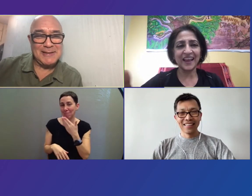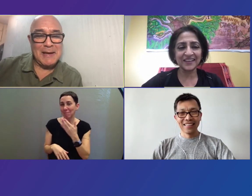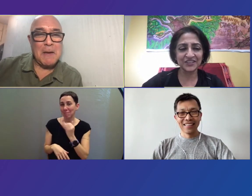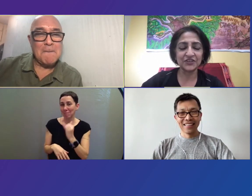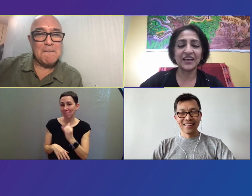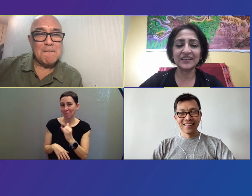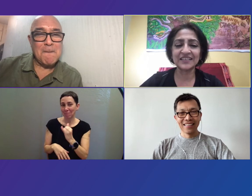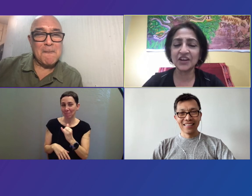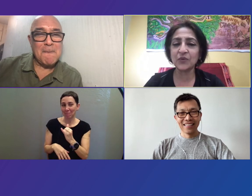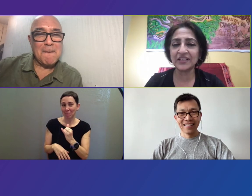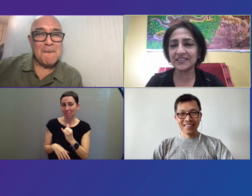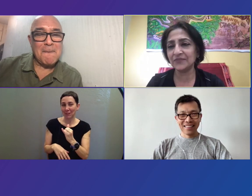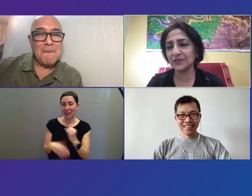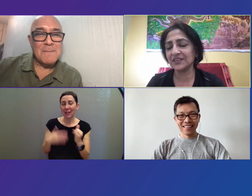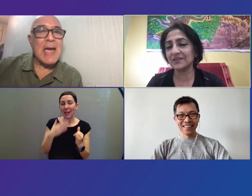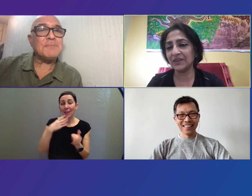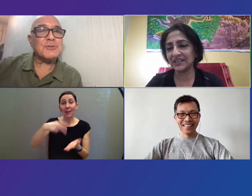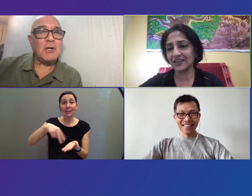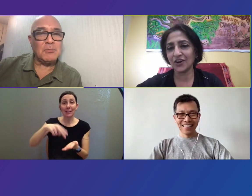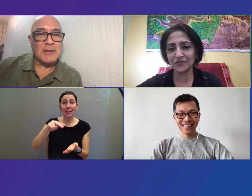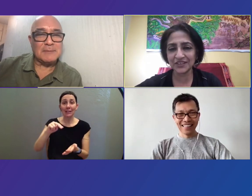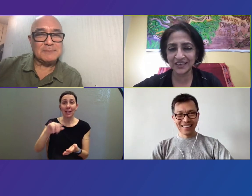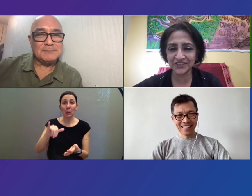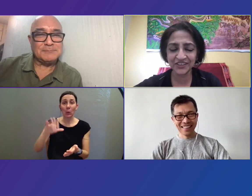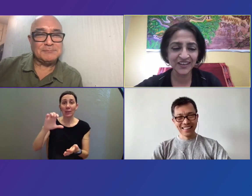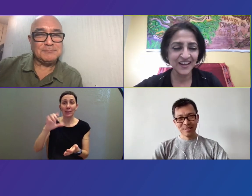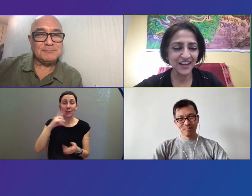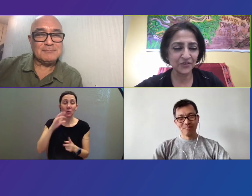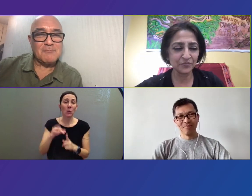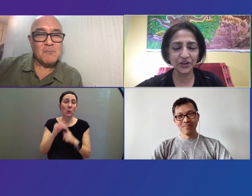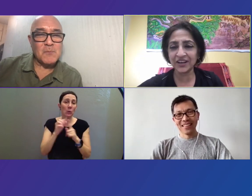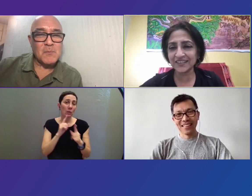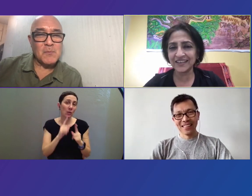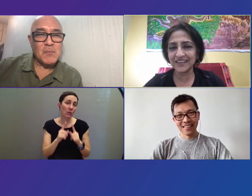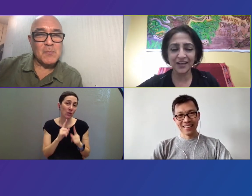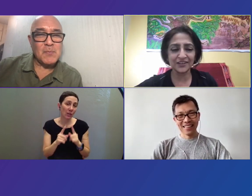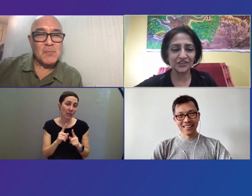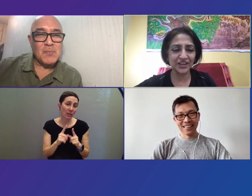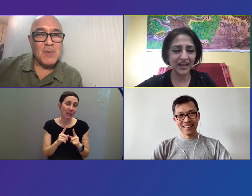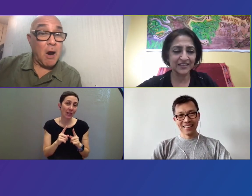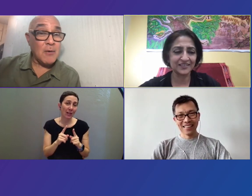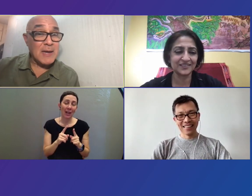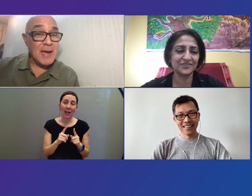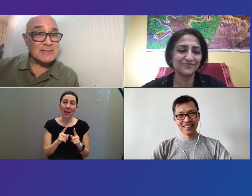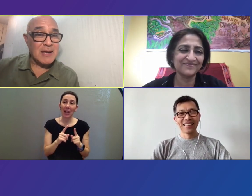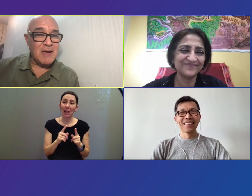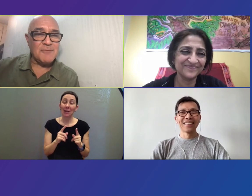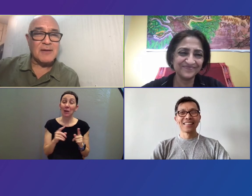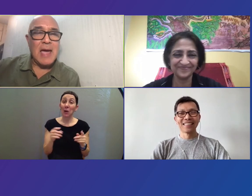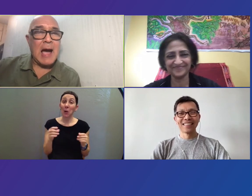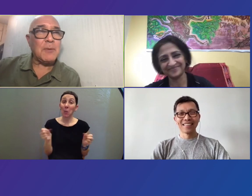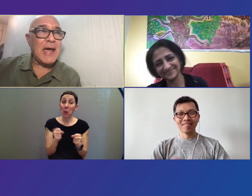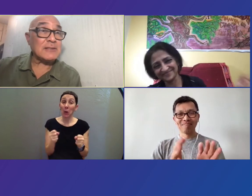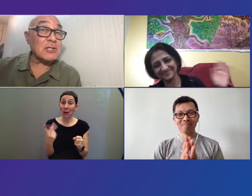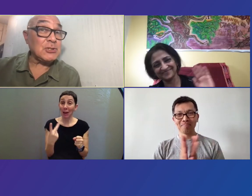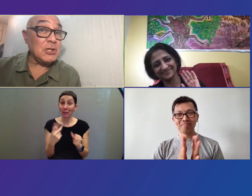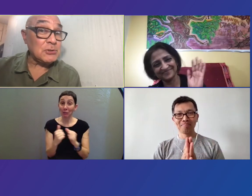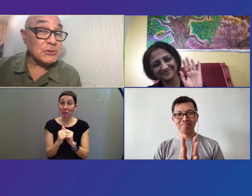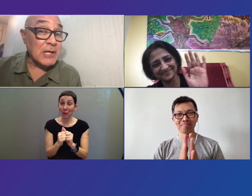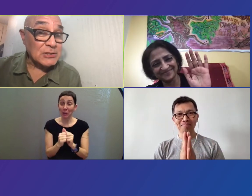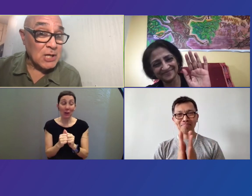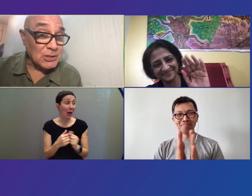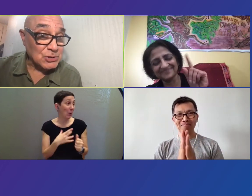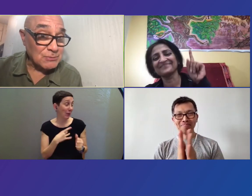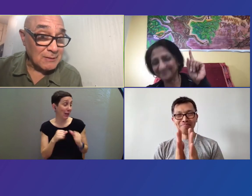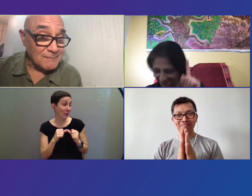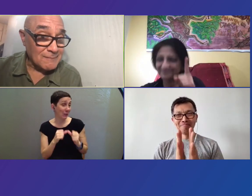and thanks to Dance NYC for this amazing Absolutely. conversation and putting us in touch. Oh, Yes. yes, I love it. I would like to continue to